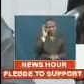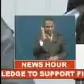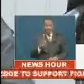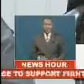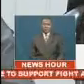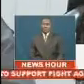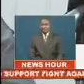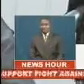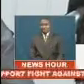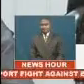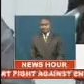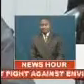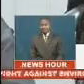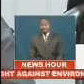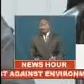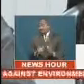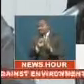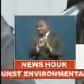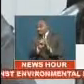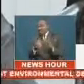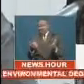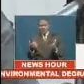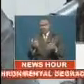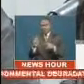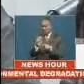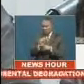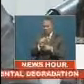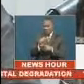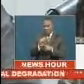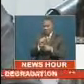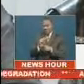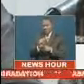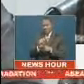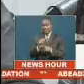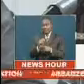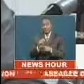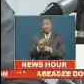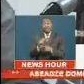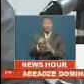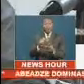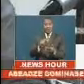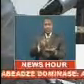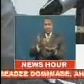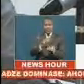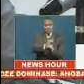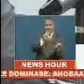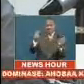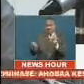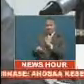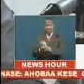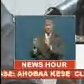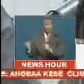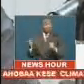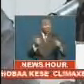technologies effective, including training and capacity building, as well as transfer of know-how, which is